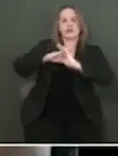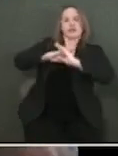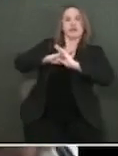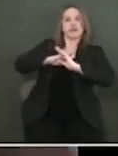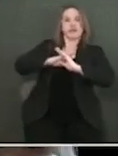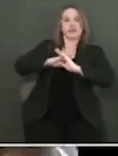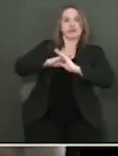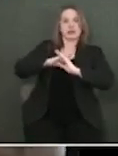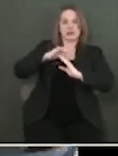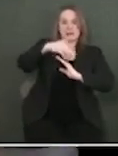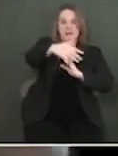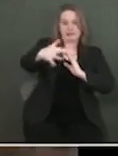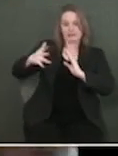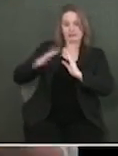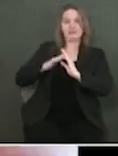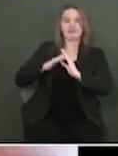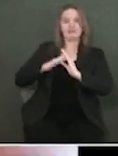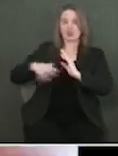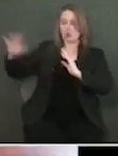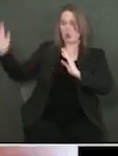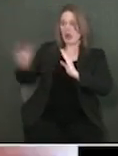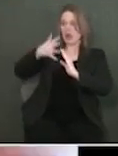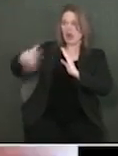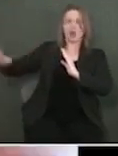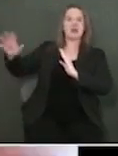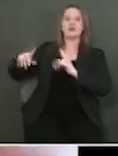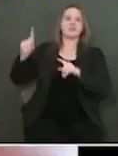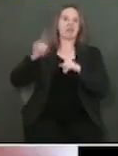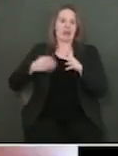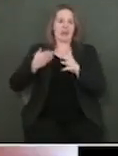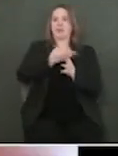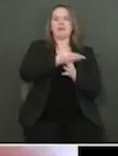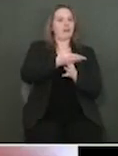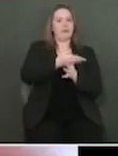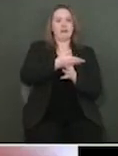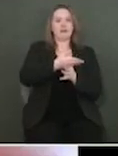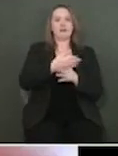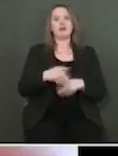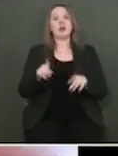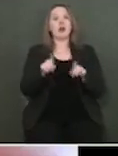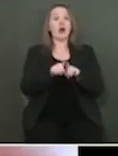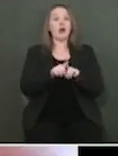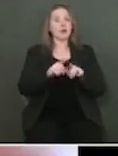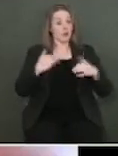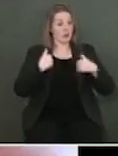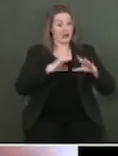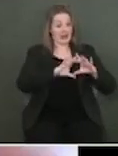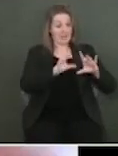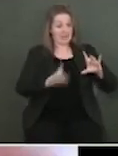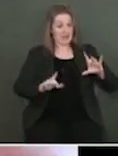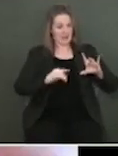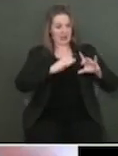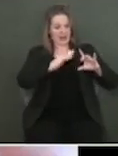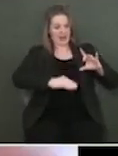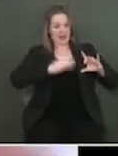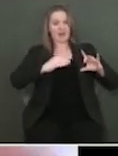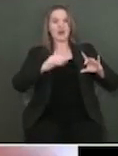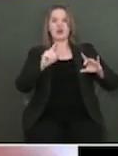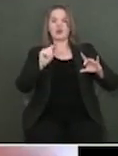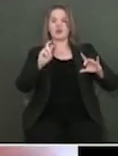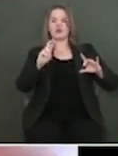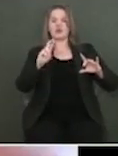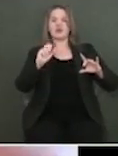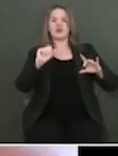insulate areas that are exposed to those windy areas. We put tracing line on top of pipes to literally warm the pipe